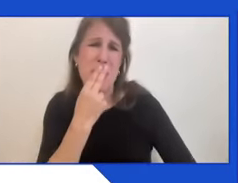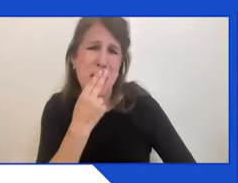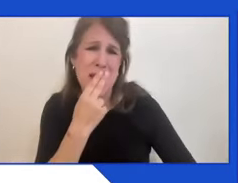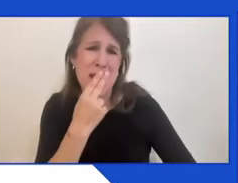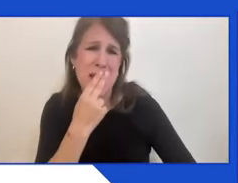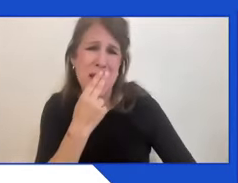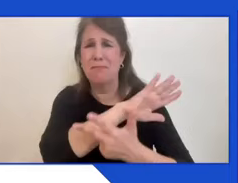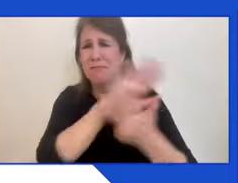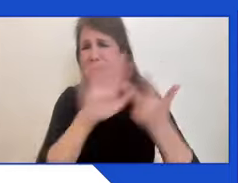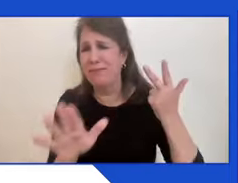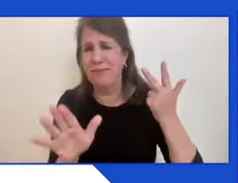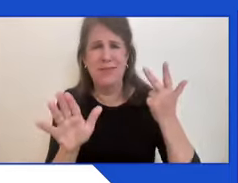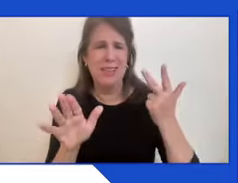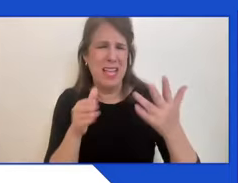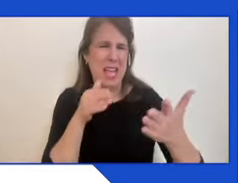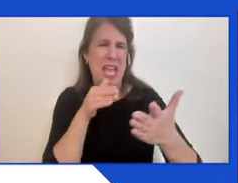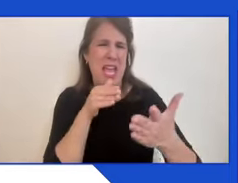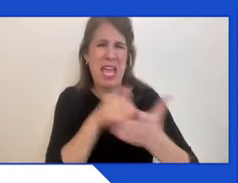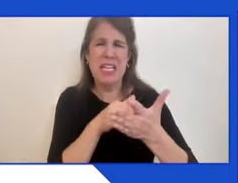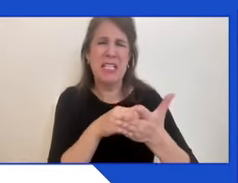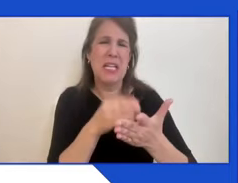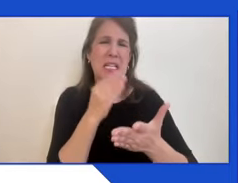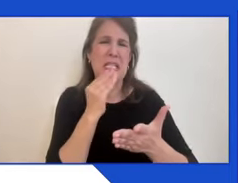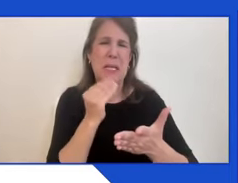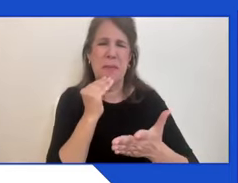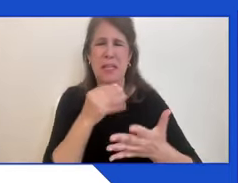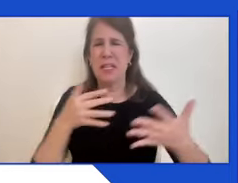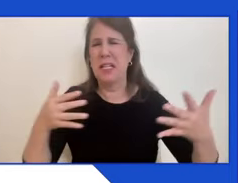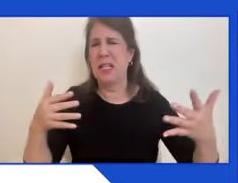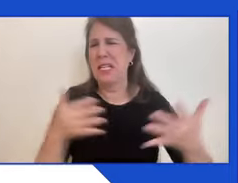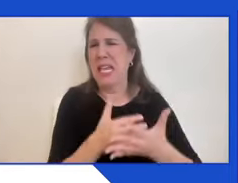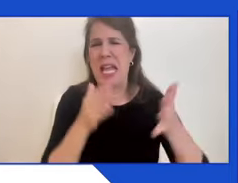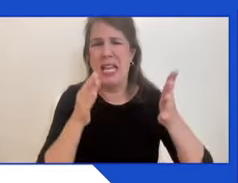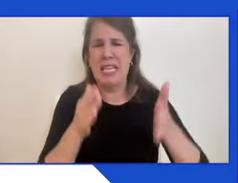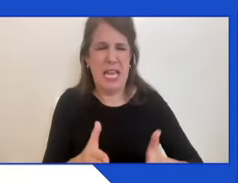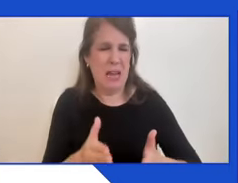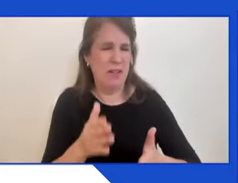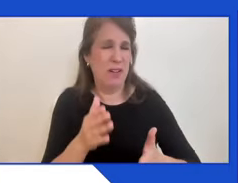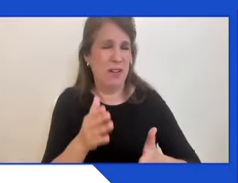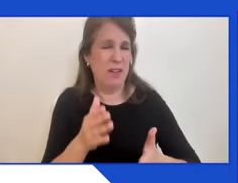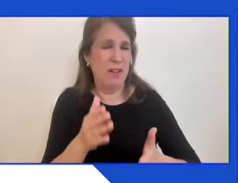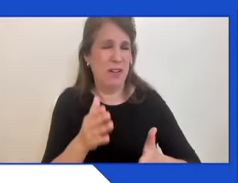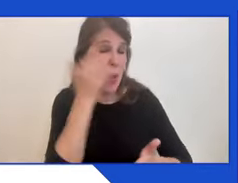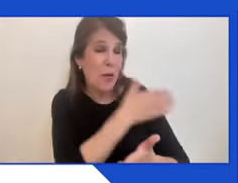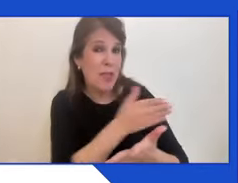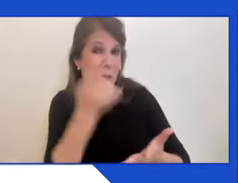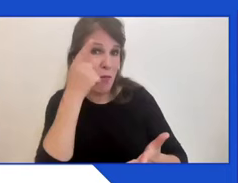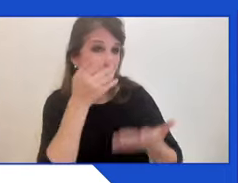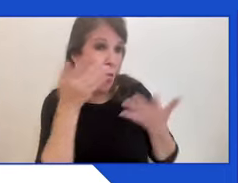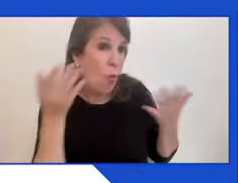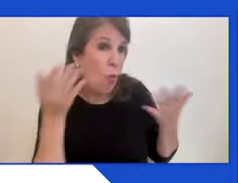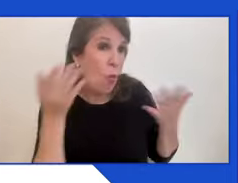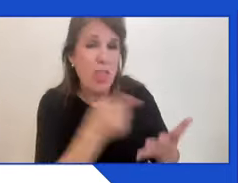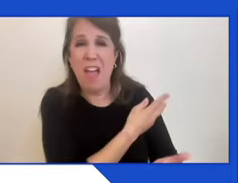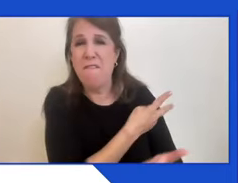are remembered only for their failed attempt to destroy God's chosen people.